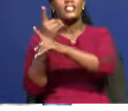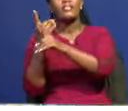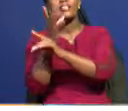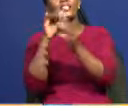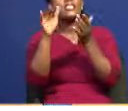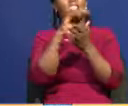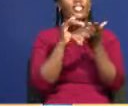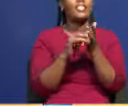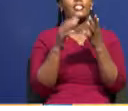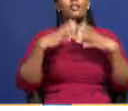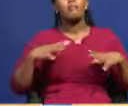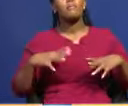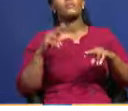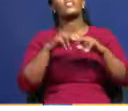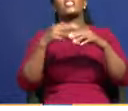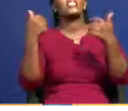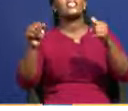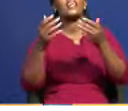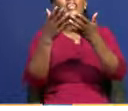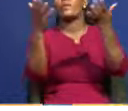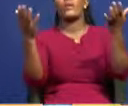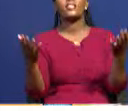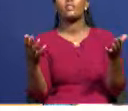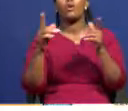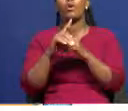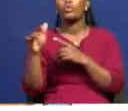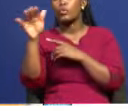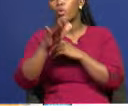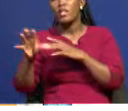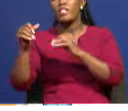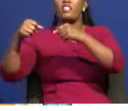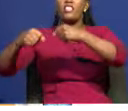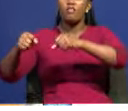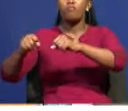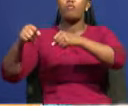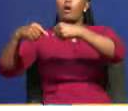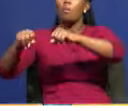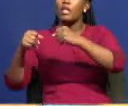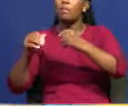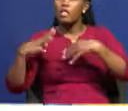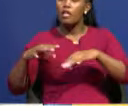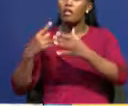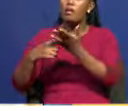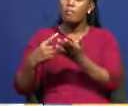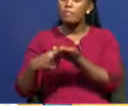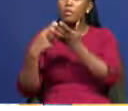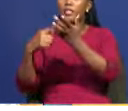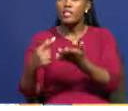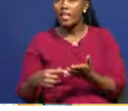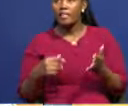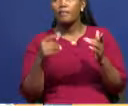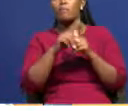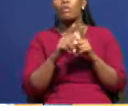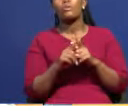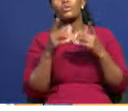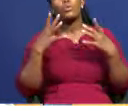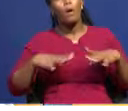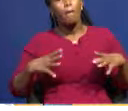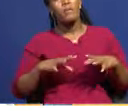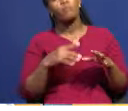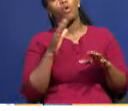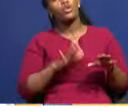sit. People who are sitting at Boda Boda discussing about the finance bill, this the Wanjiko sitting down there, Mamboka